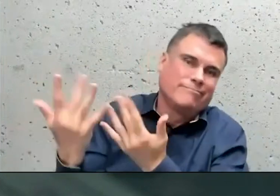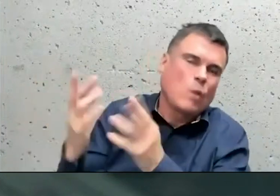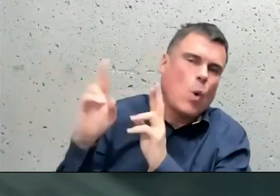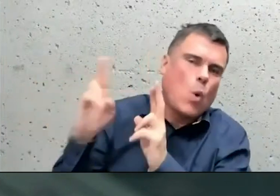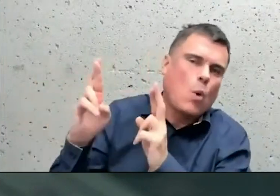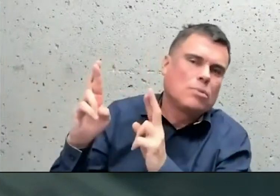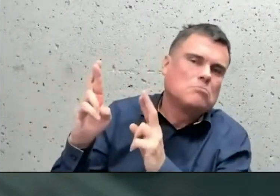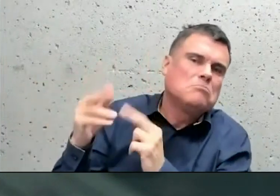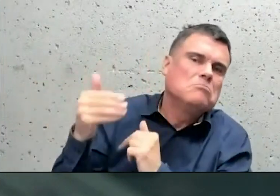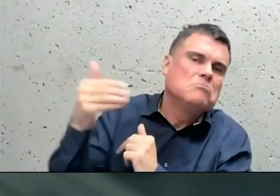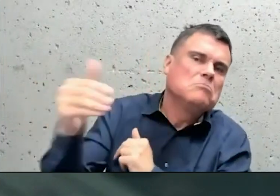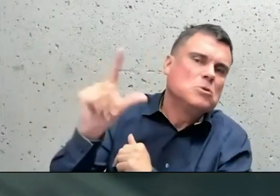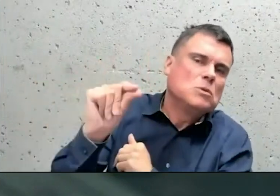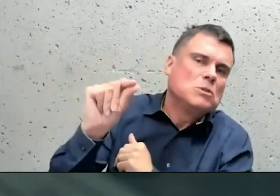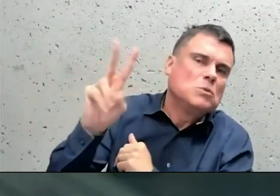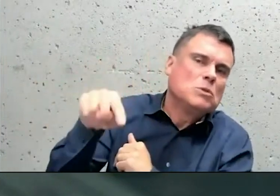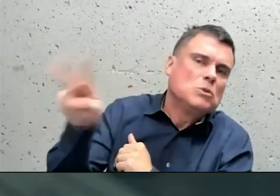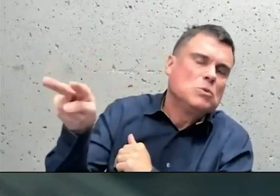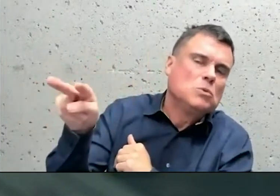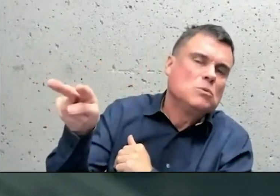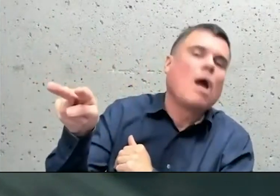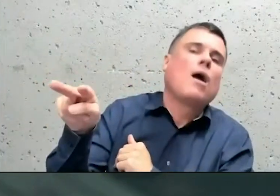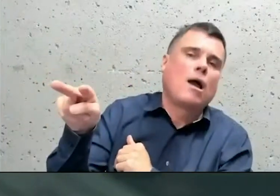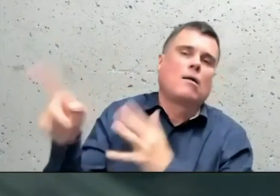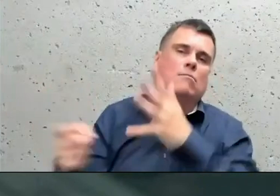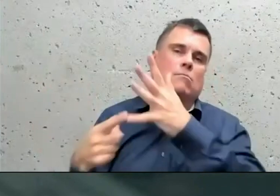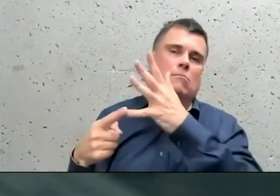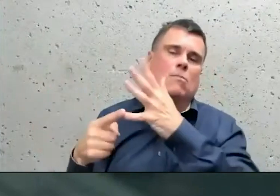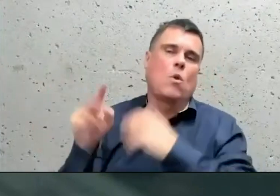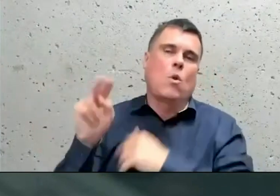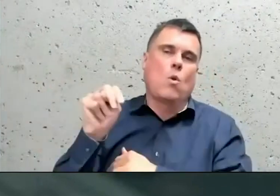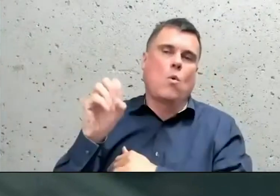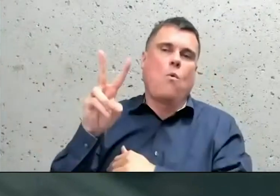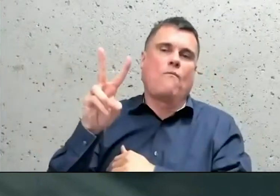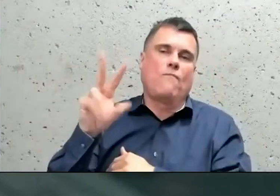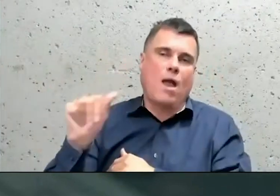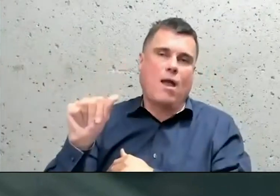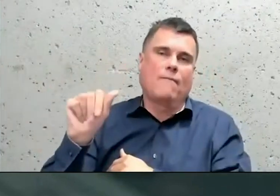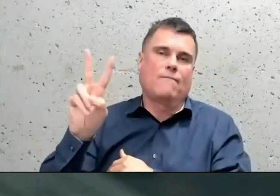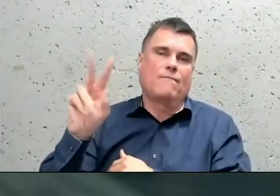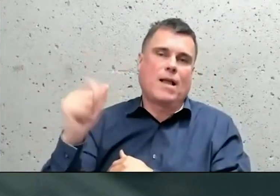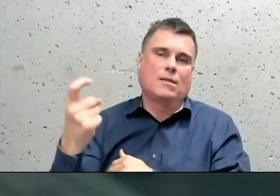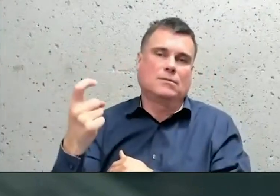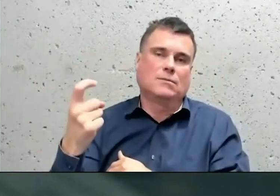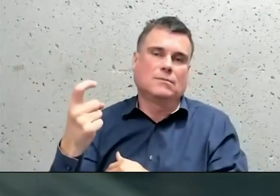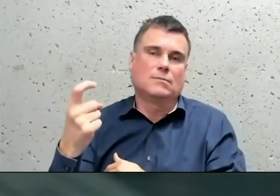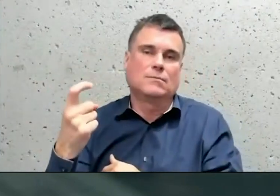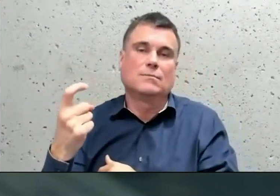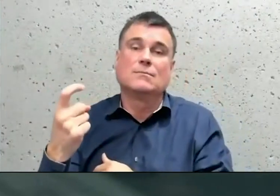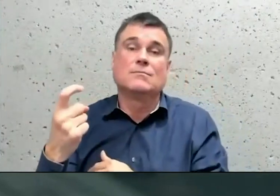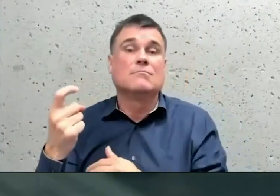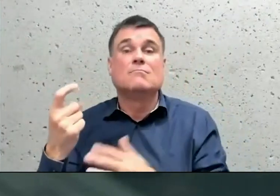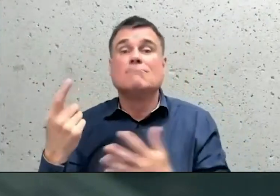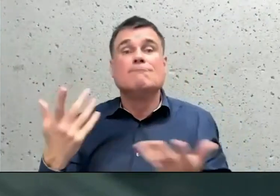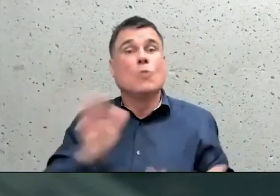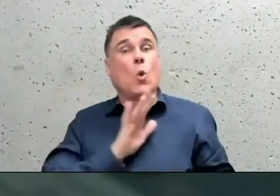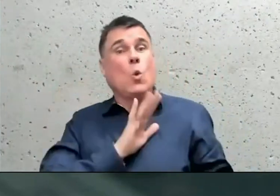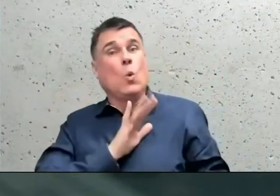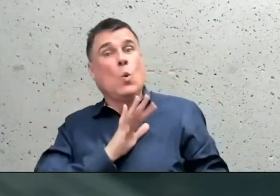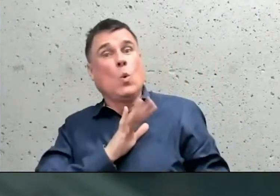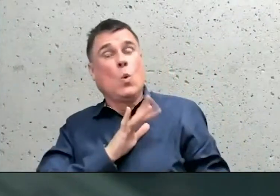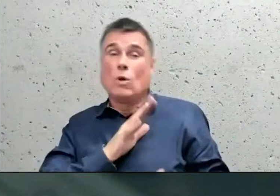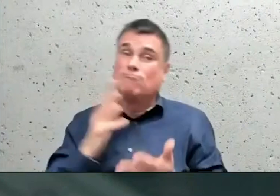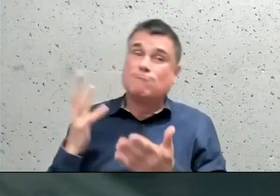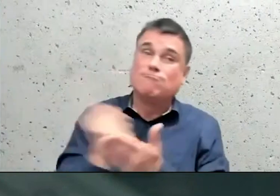be an option for the future, but it's not going to help us get through this very critical period right now.